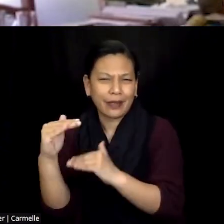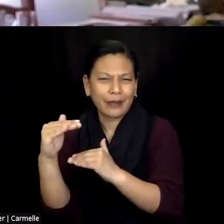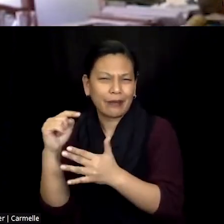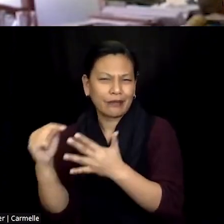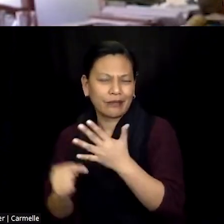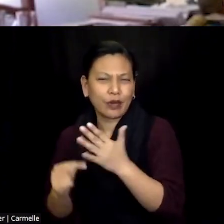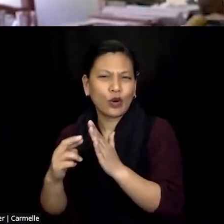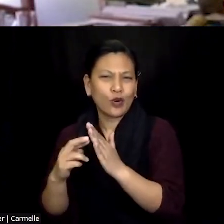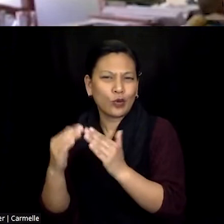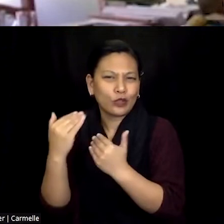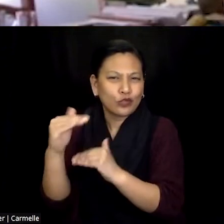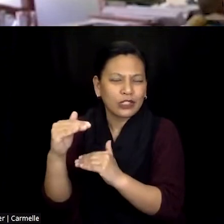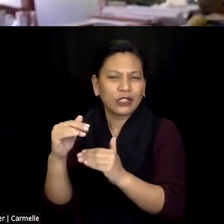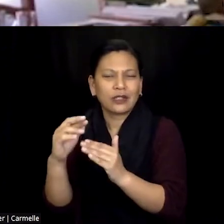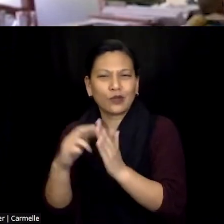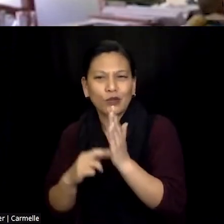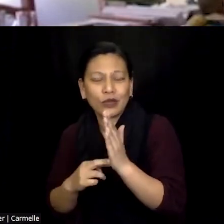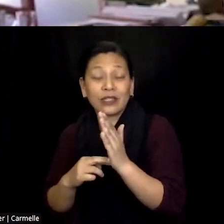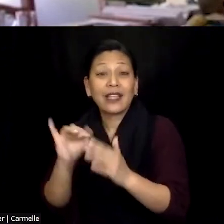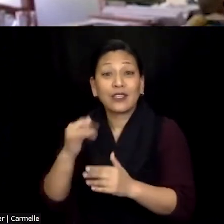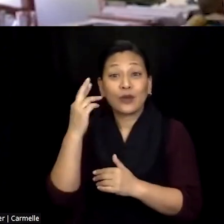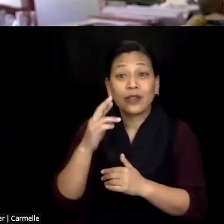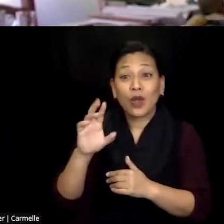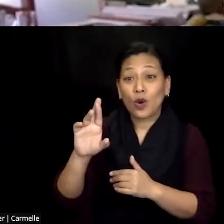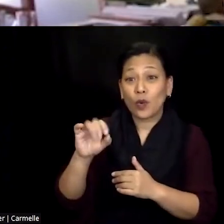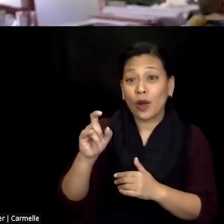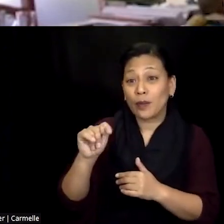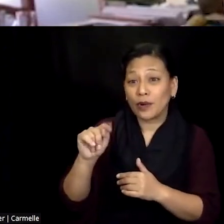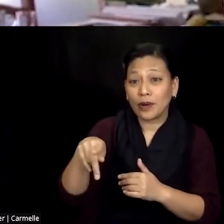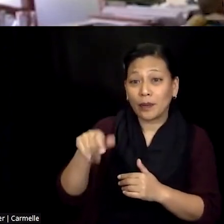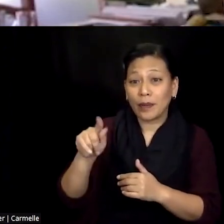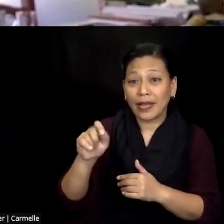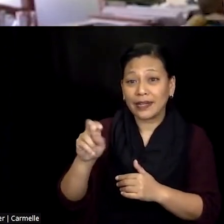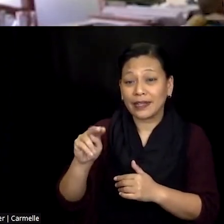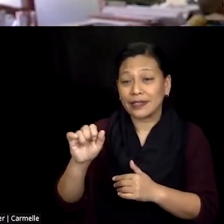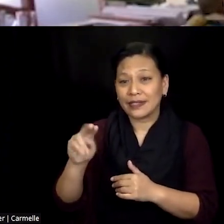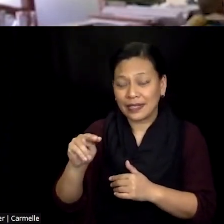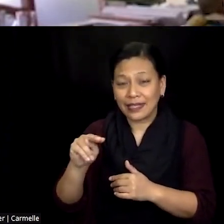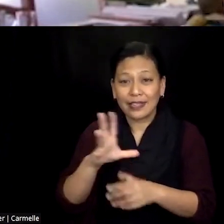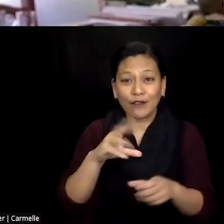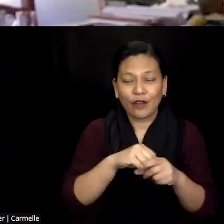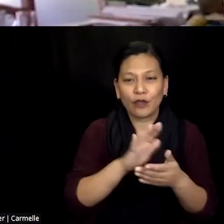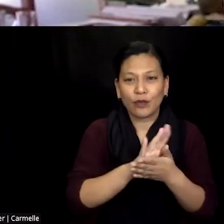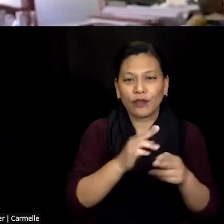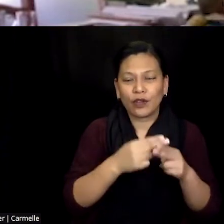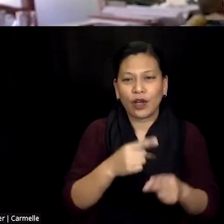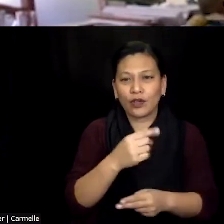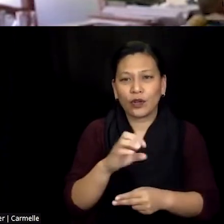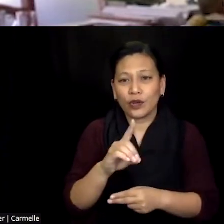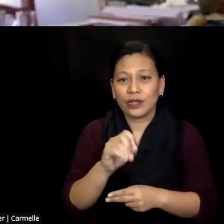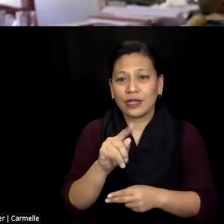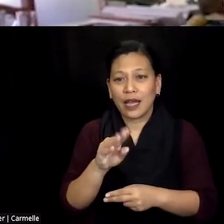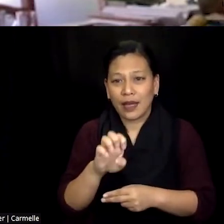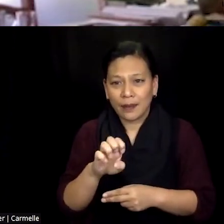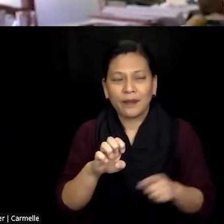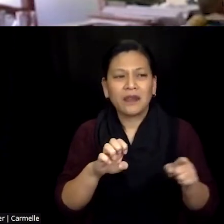stuff. That's why Robert Pattinson being in Good Time was so incredible, because you can make a movie that is insane that